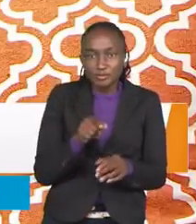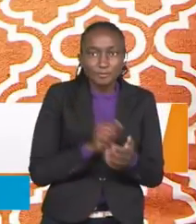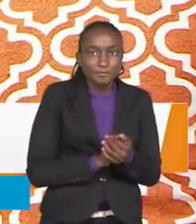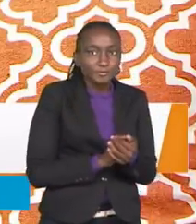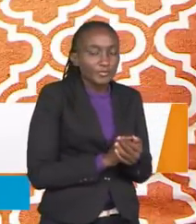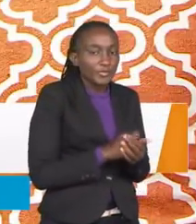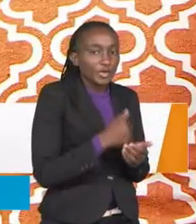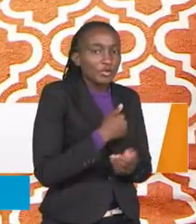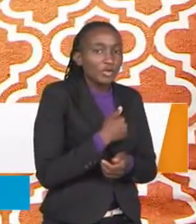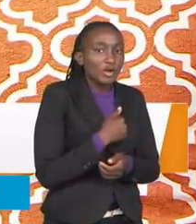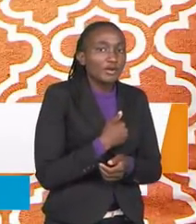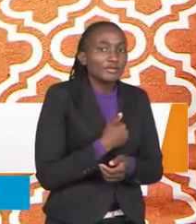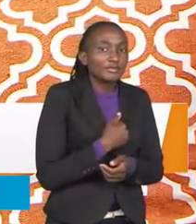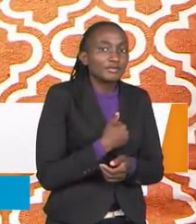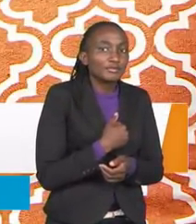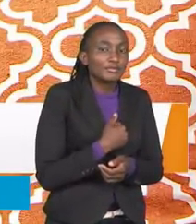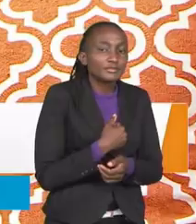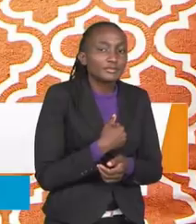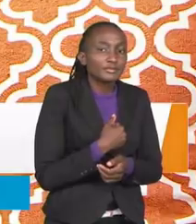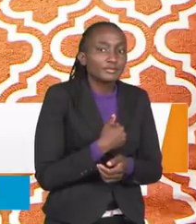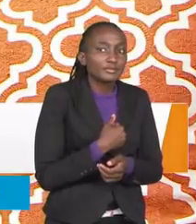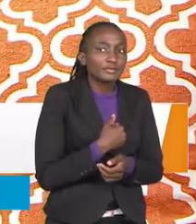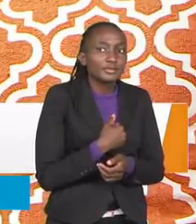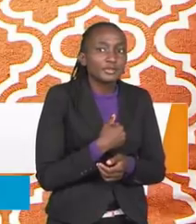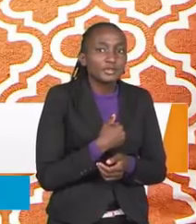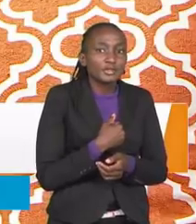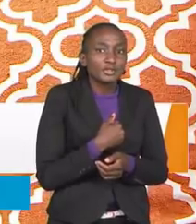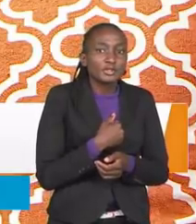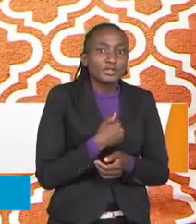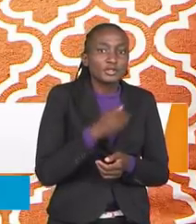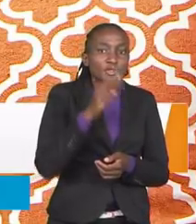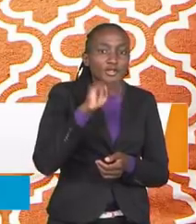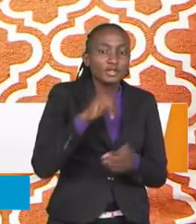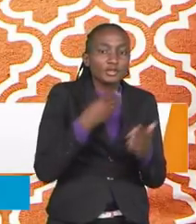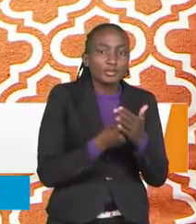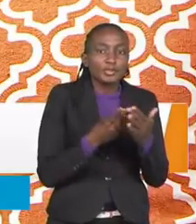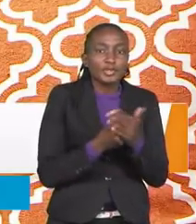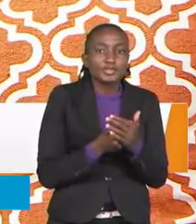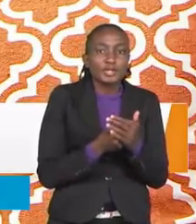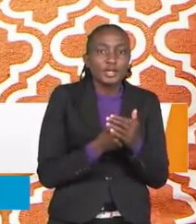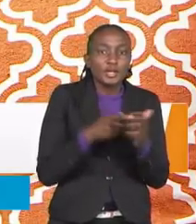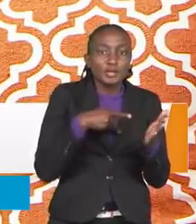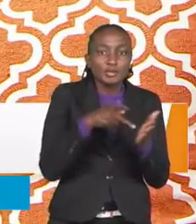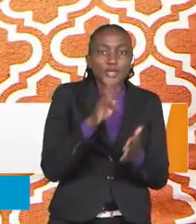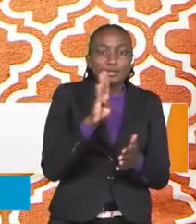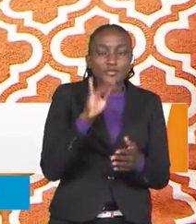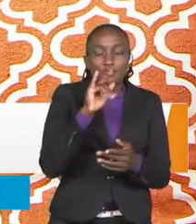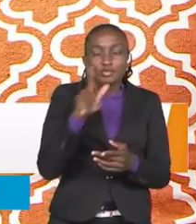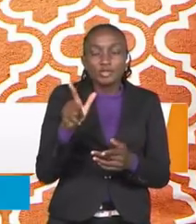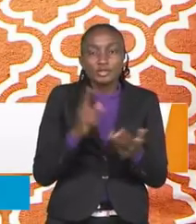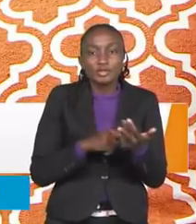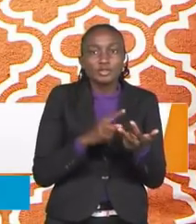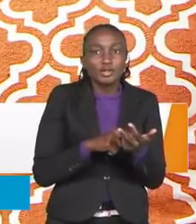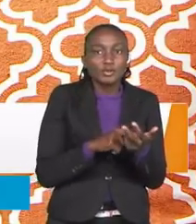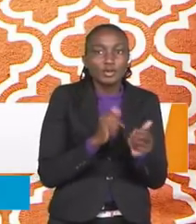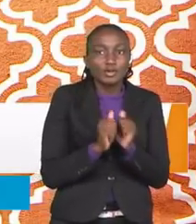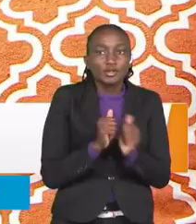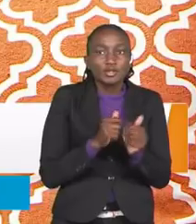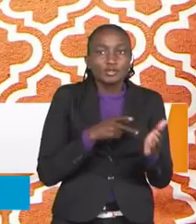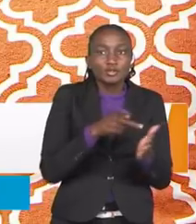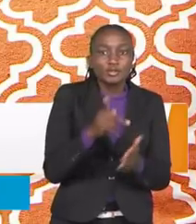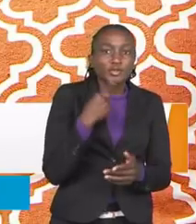Actually, we have an M-Pesa pay bill number that you just need to